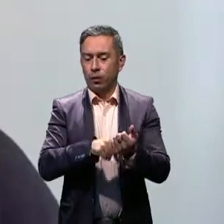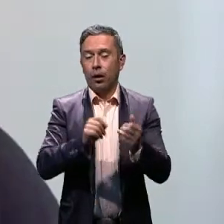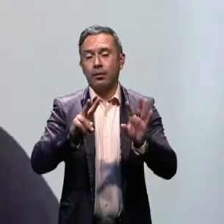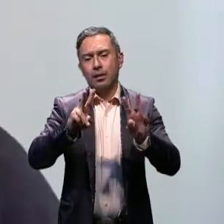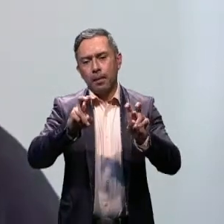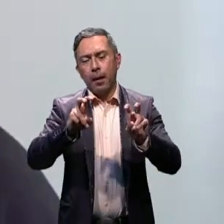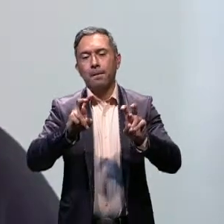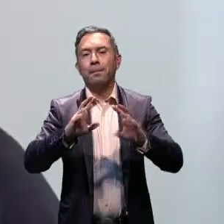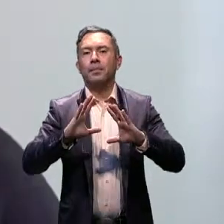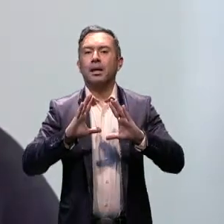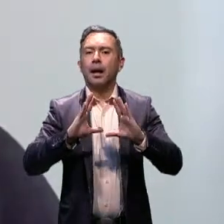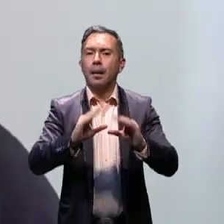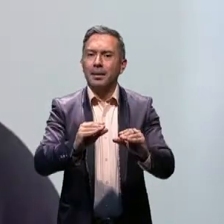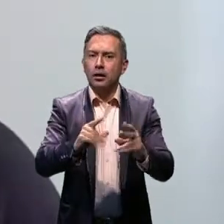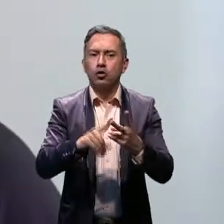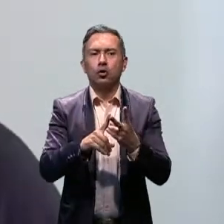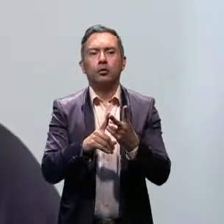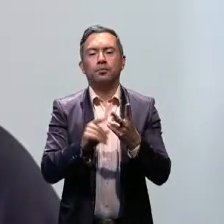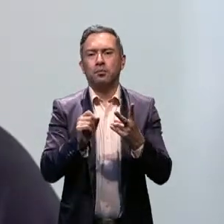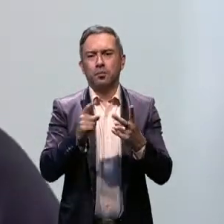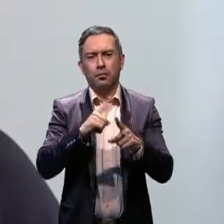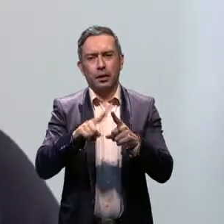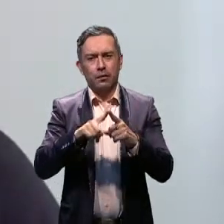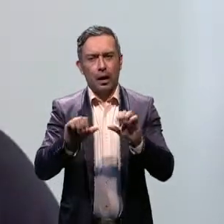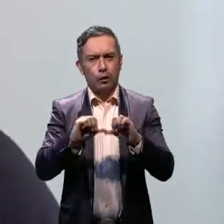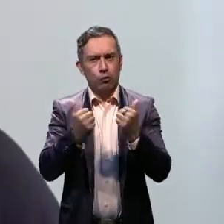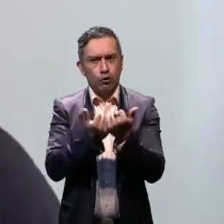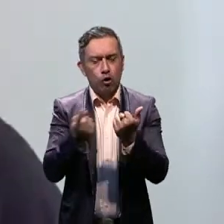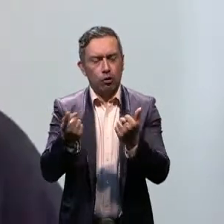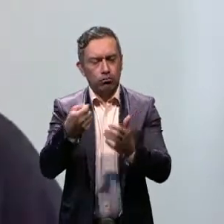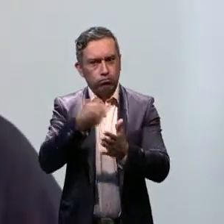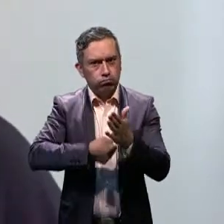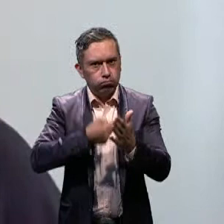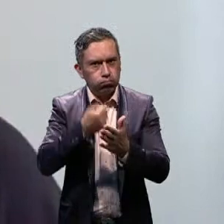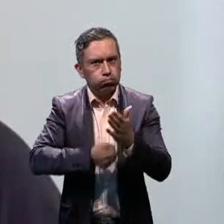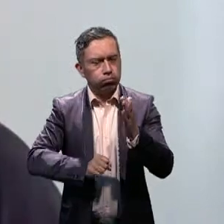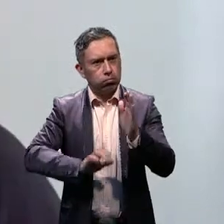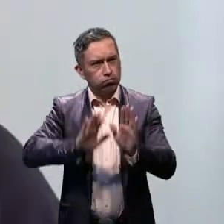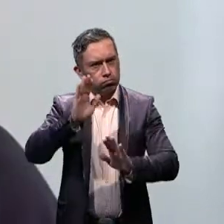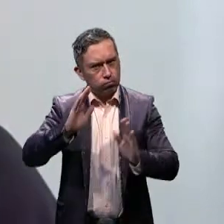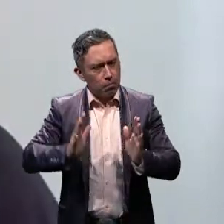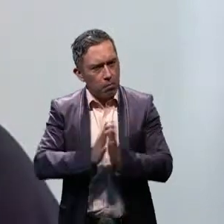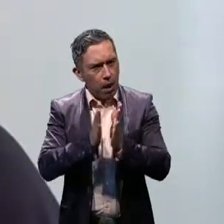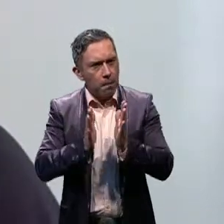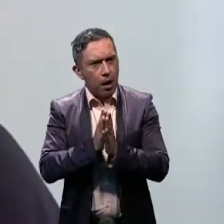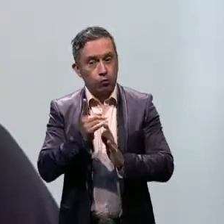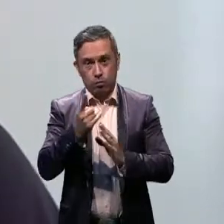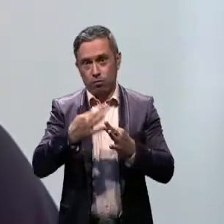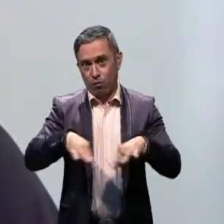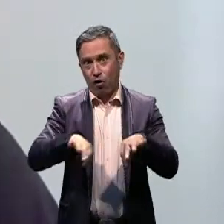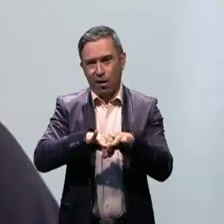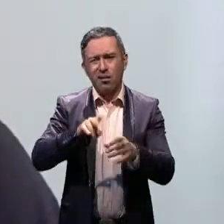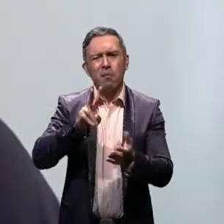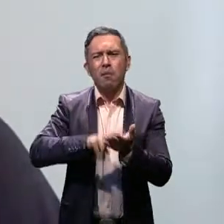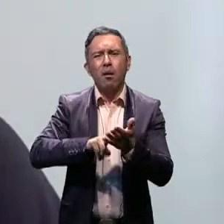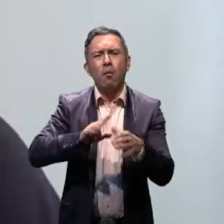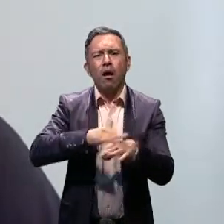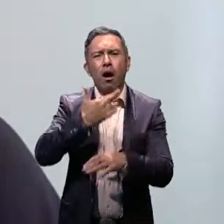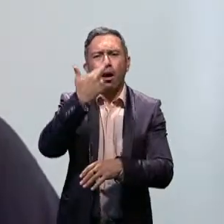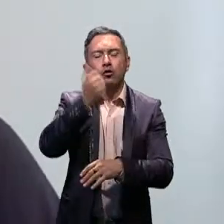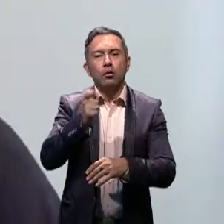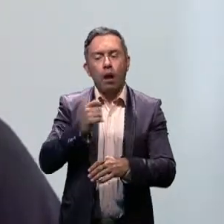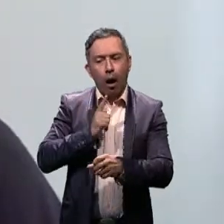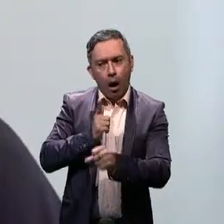when we talk about training and inclusion of activists is also very important, because there you identify